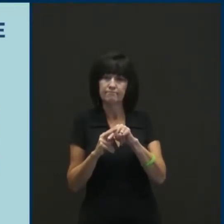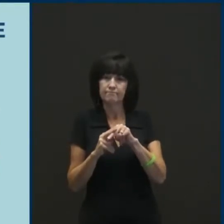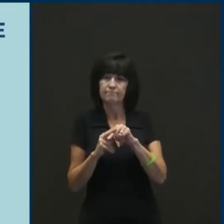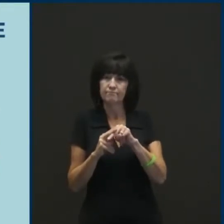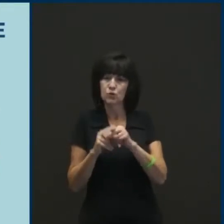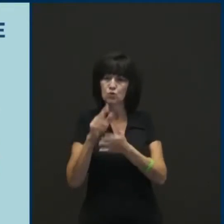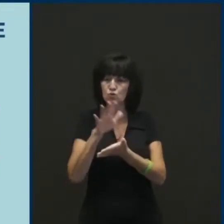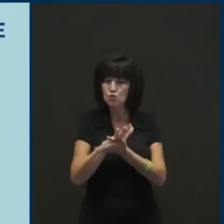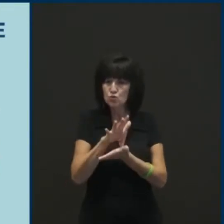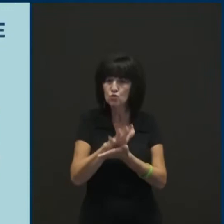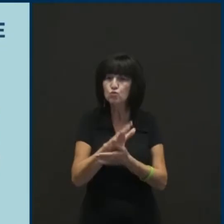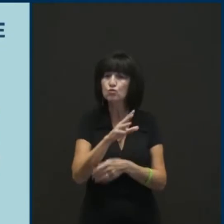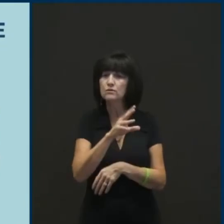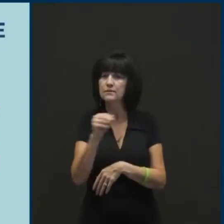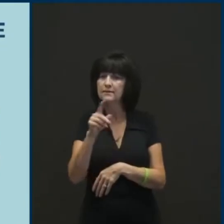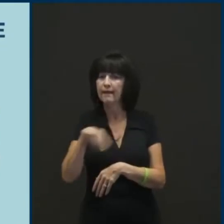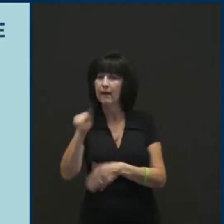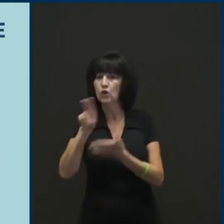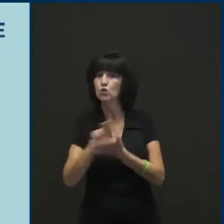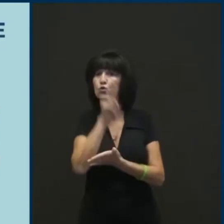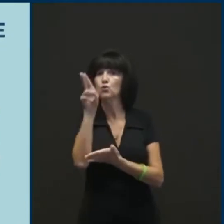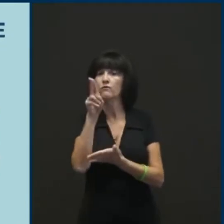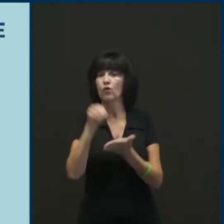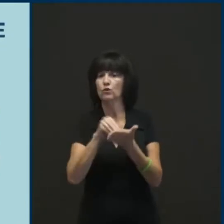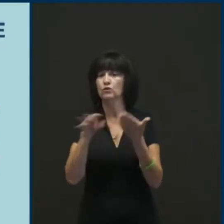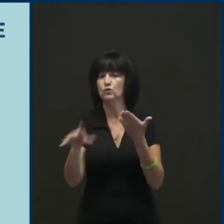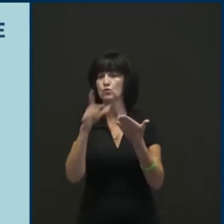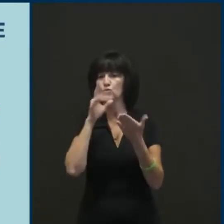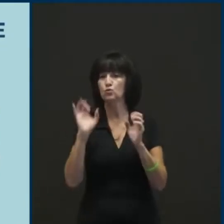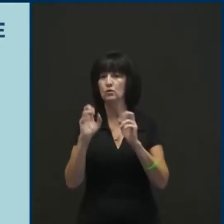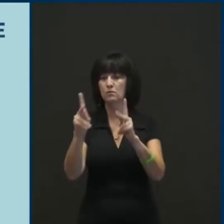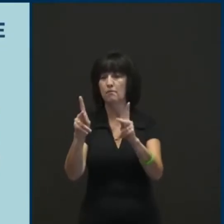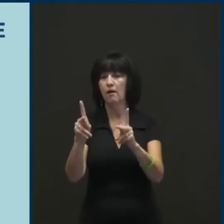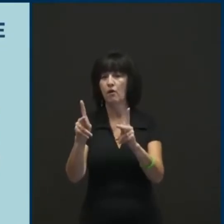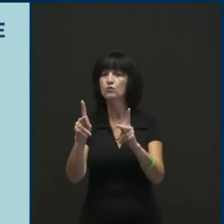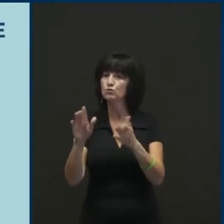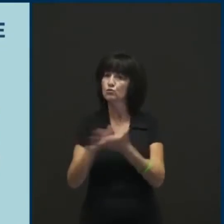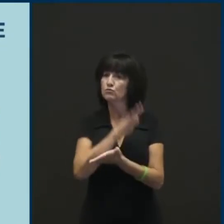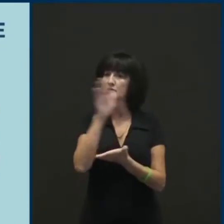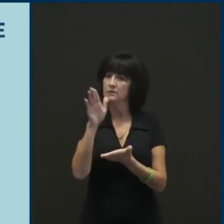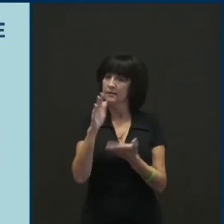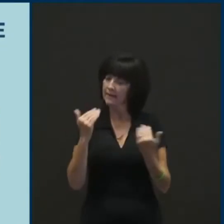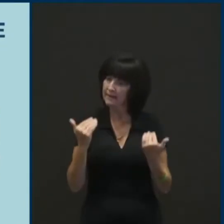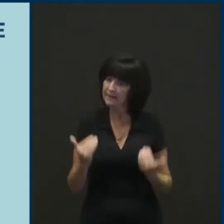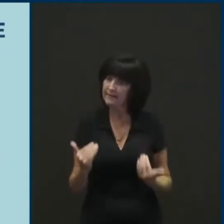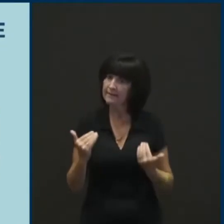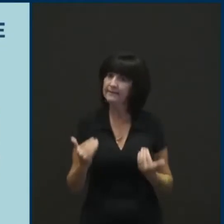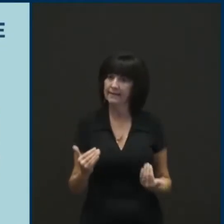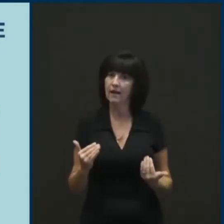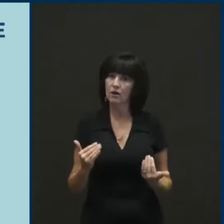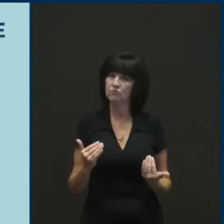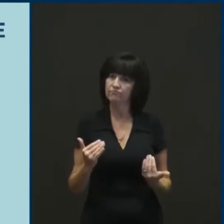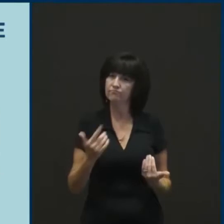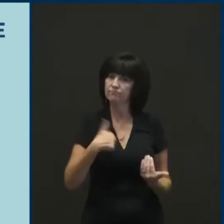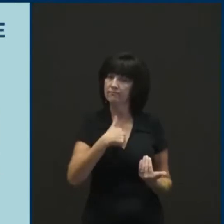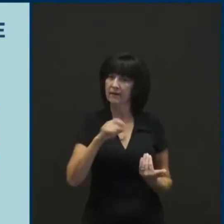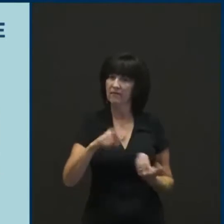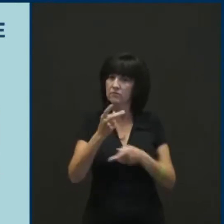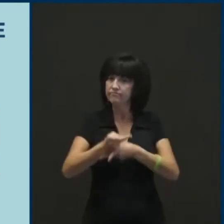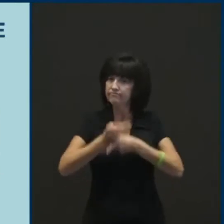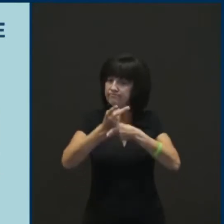as schools, as our university students went back to school. And now we're at a really critical stage where we can